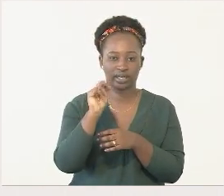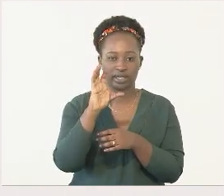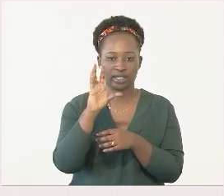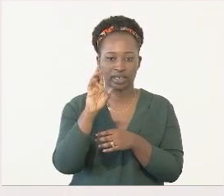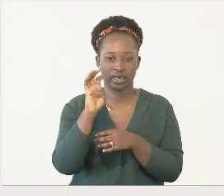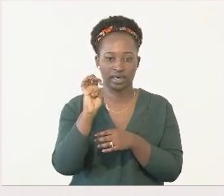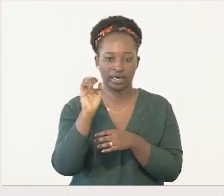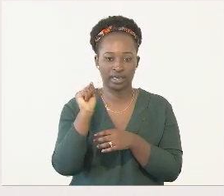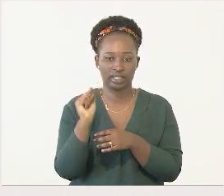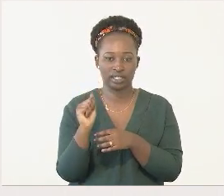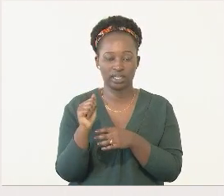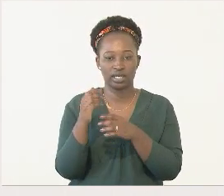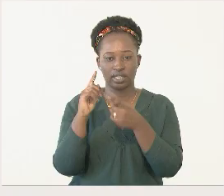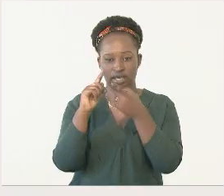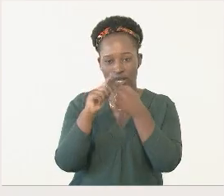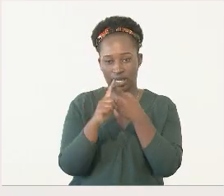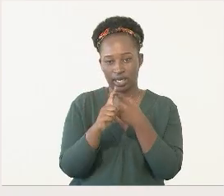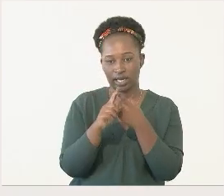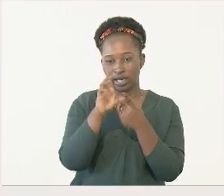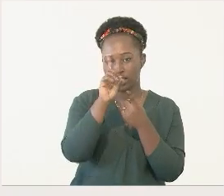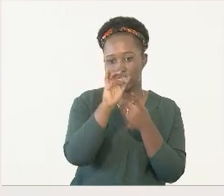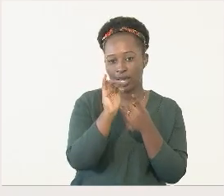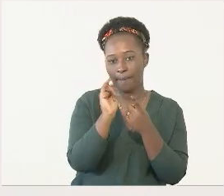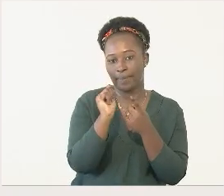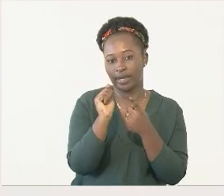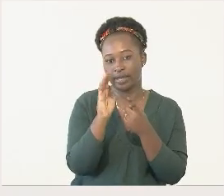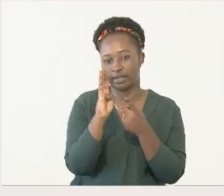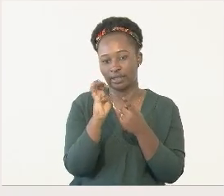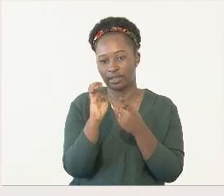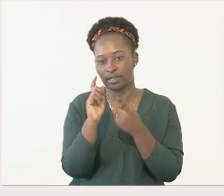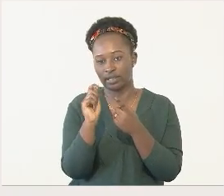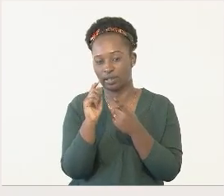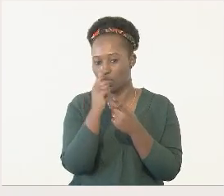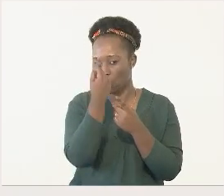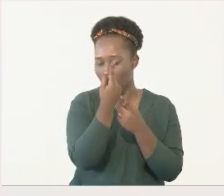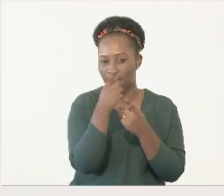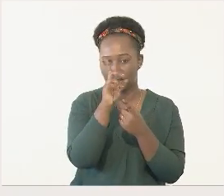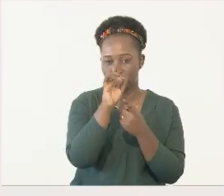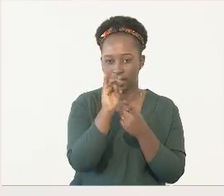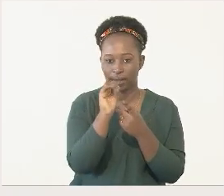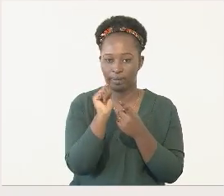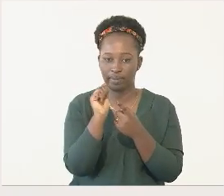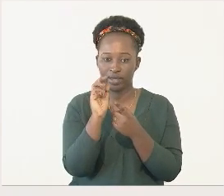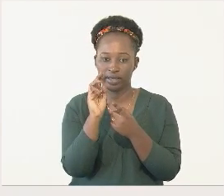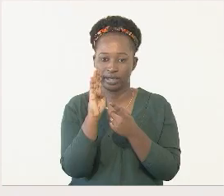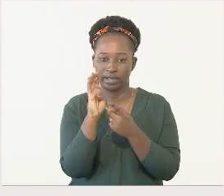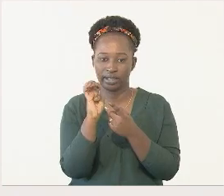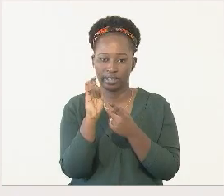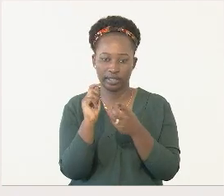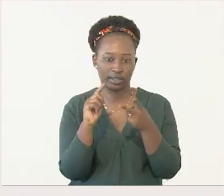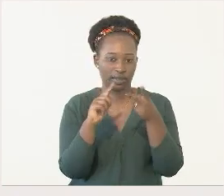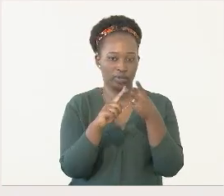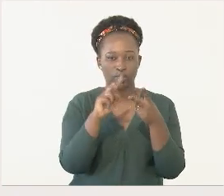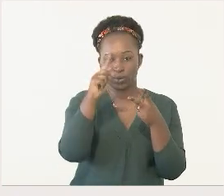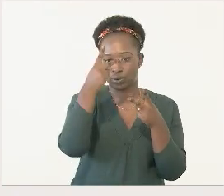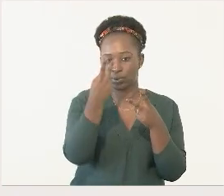is insulin-dependent diabetes. We have type 2 diabetes, which is insulin non-dependent diabetes. We have diabetes